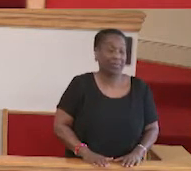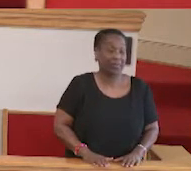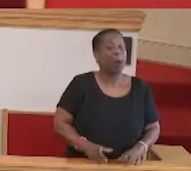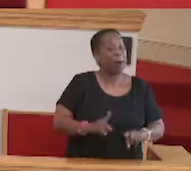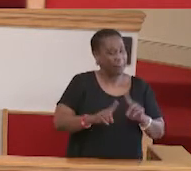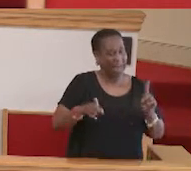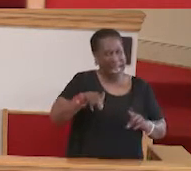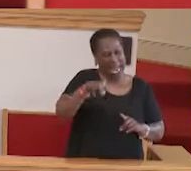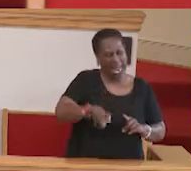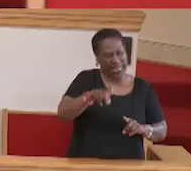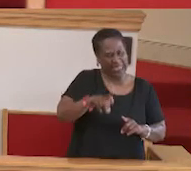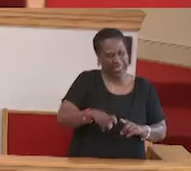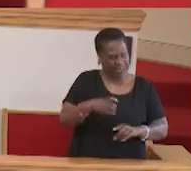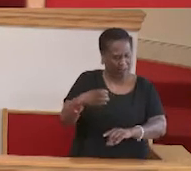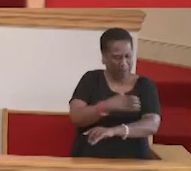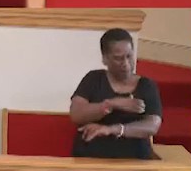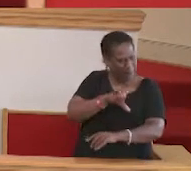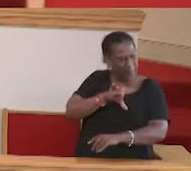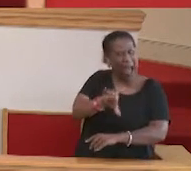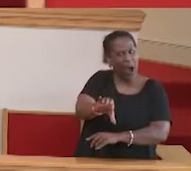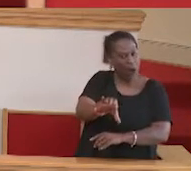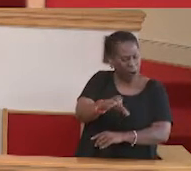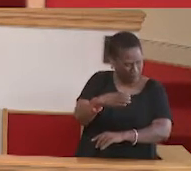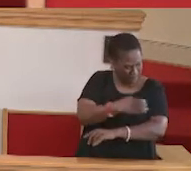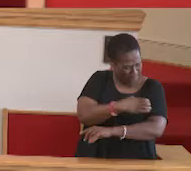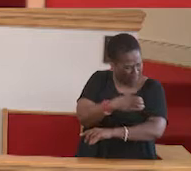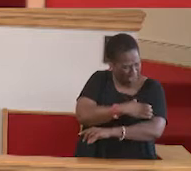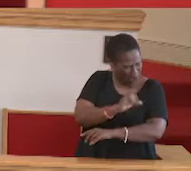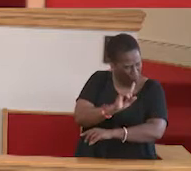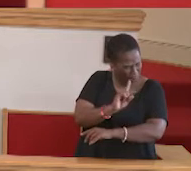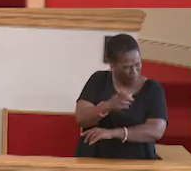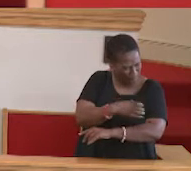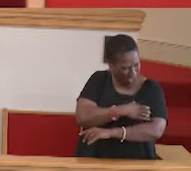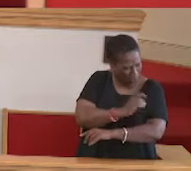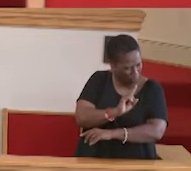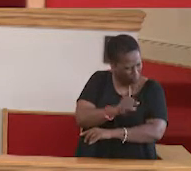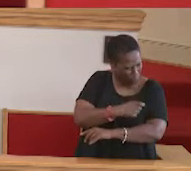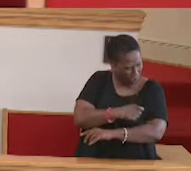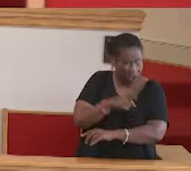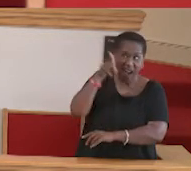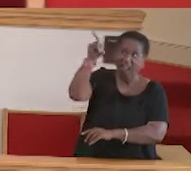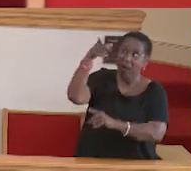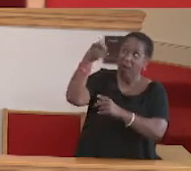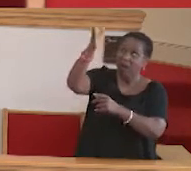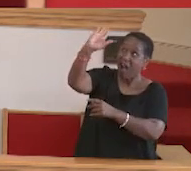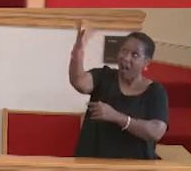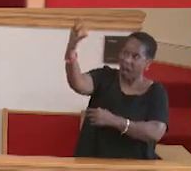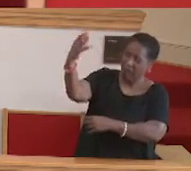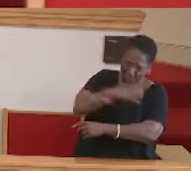But I need empowerment that can only come from above. If you're here,